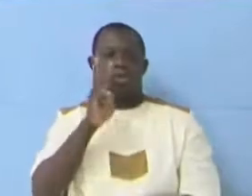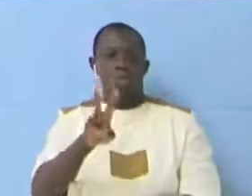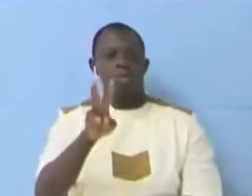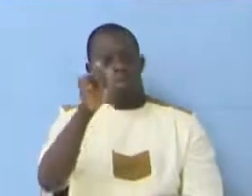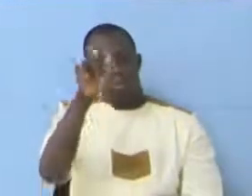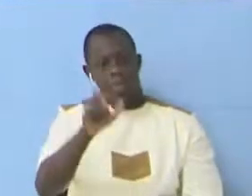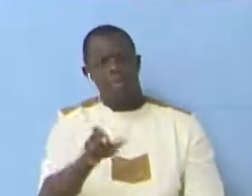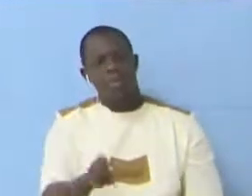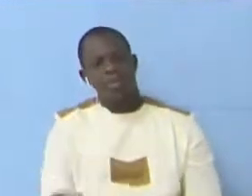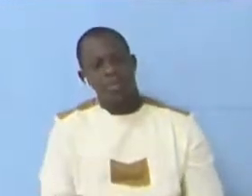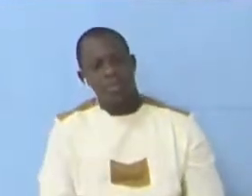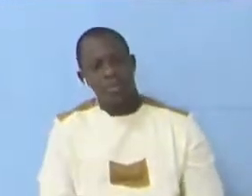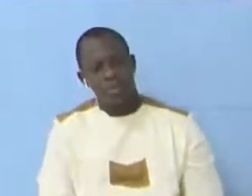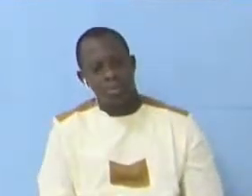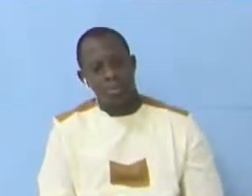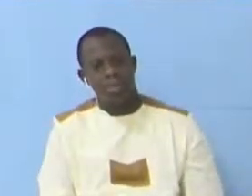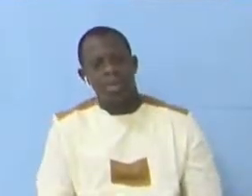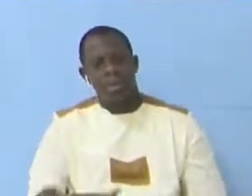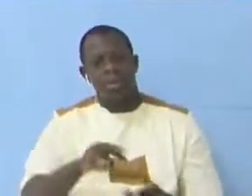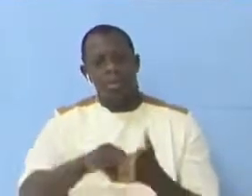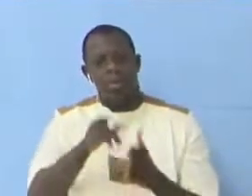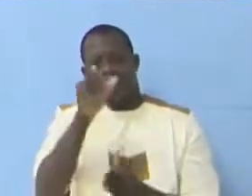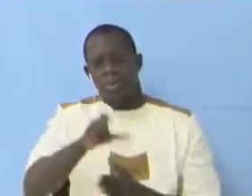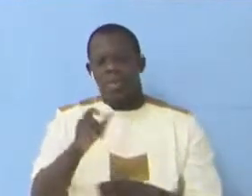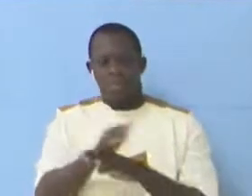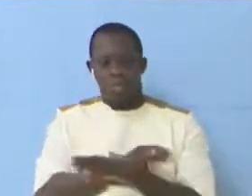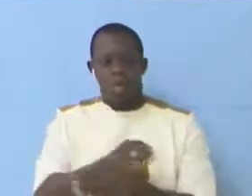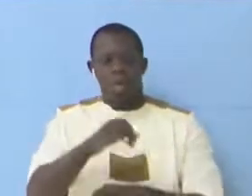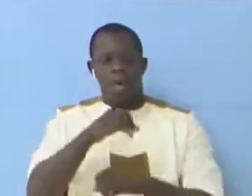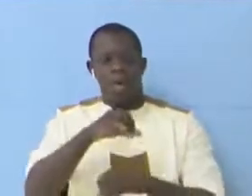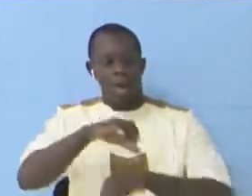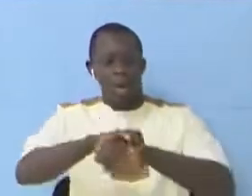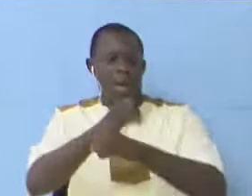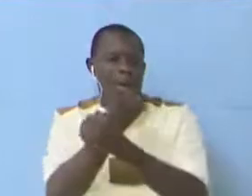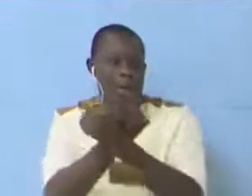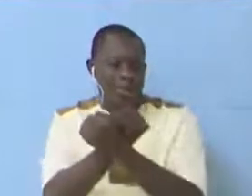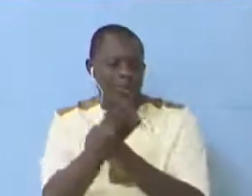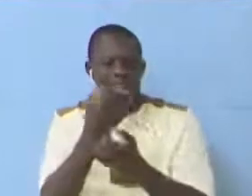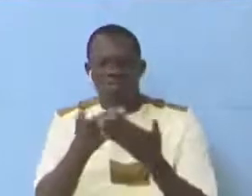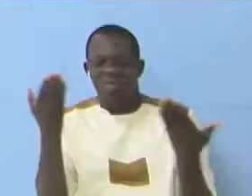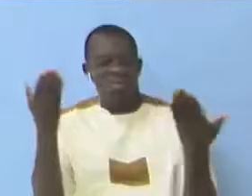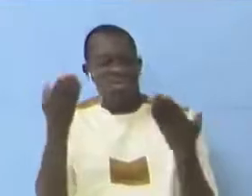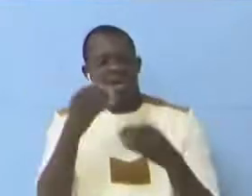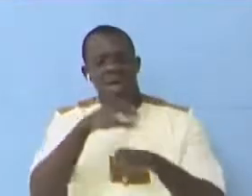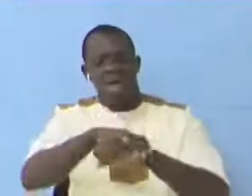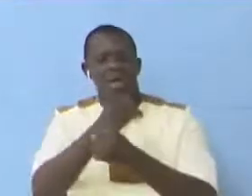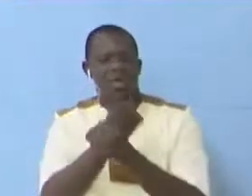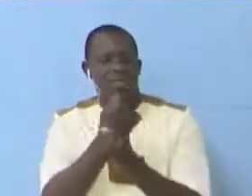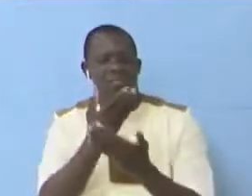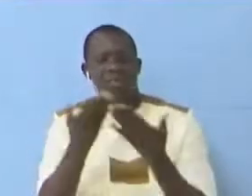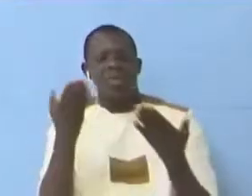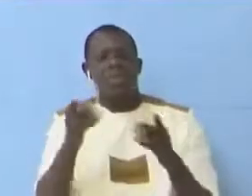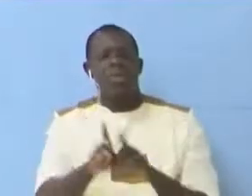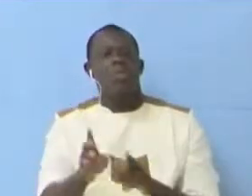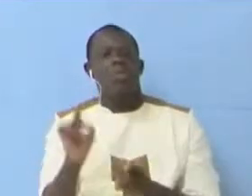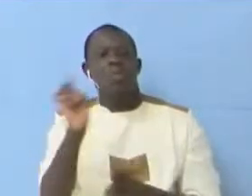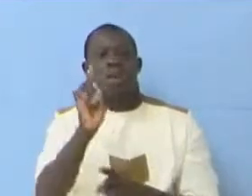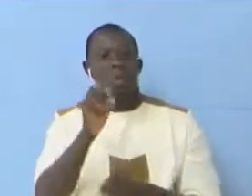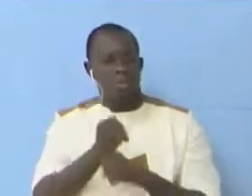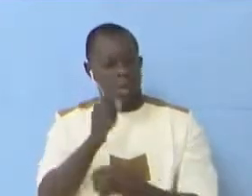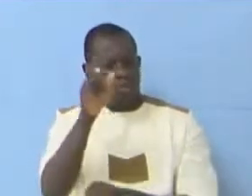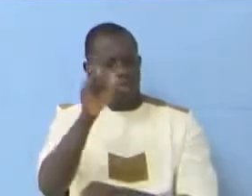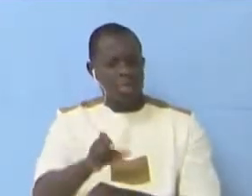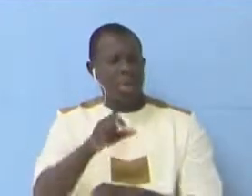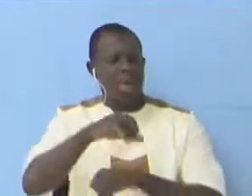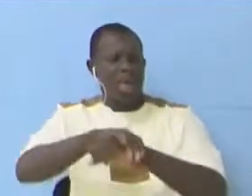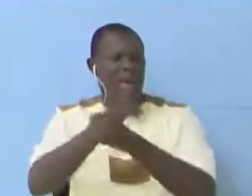di jëm ci wanag bi. He was arrested. He was already arrested. boobu fekk na jàpp nañ ko. And what was he arrested in connection to?